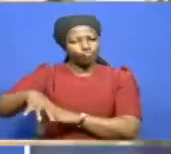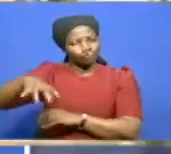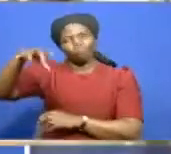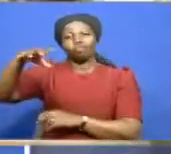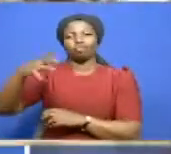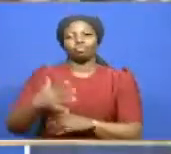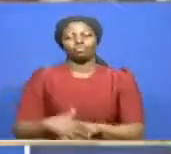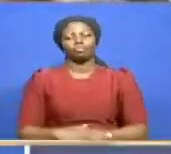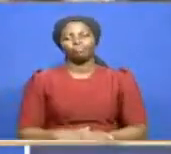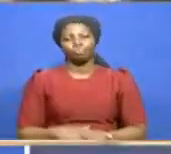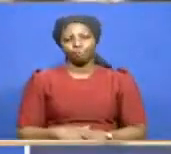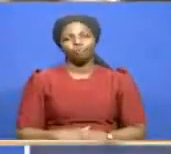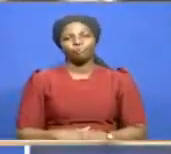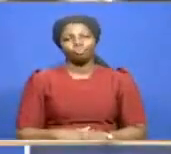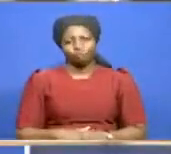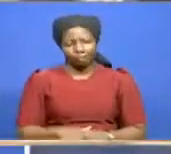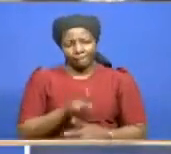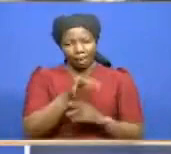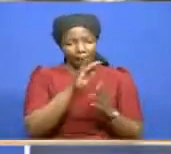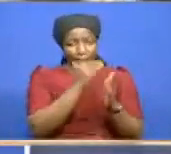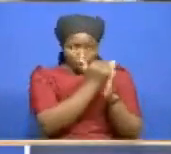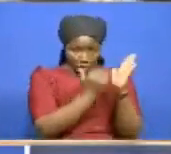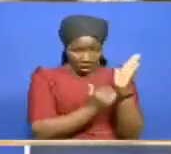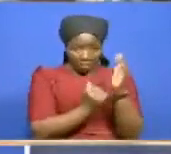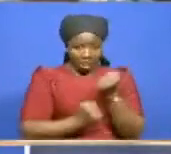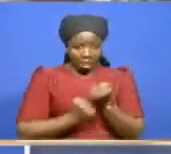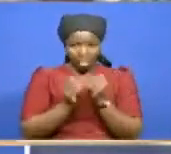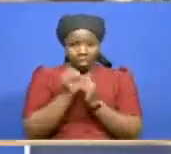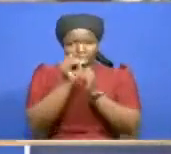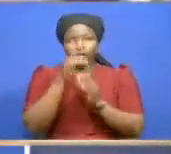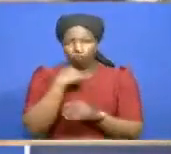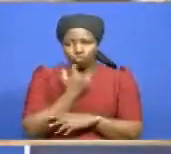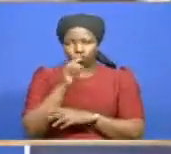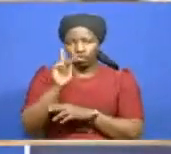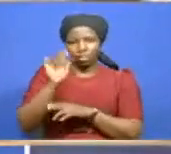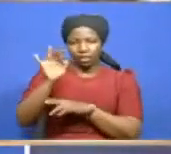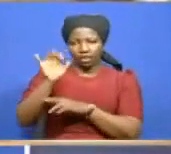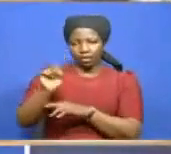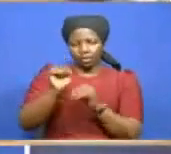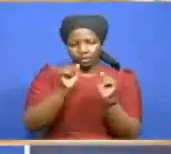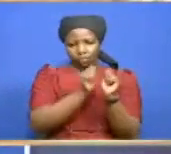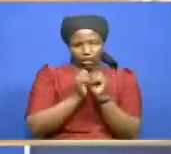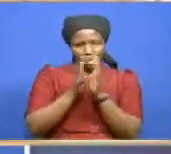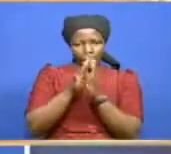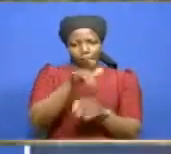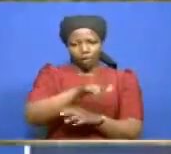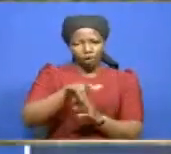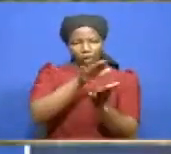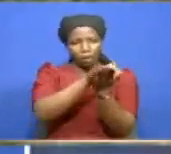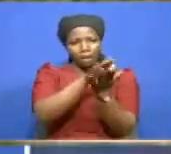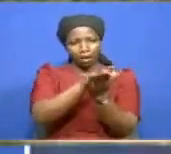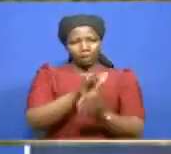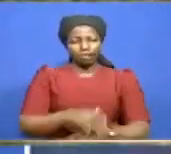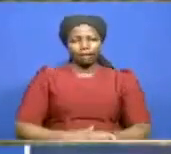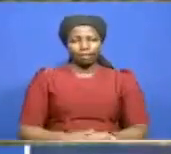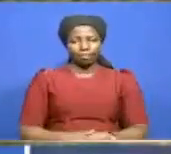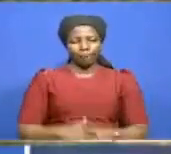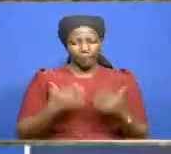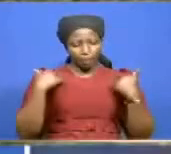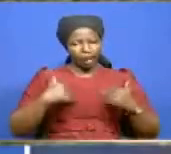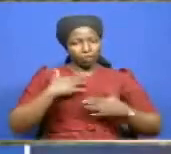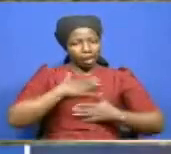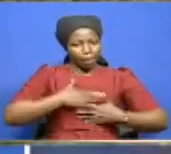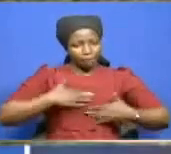maturity. The initiative is being spearheaded by the Kenya Forest Service in partnership with a local bank. I appreciate